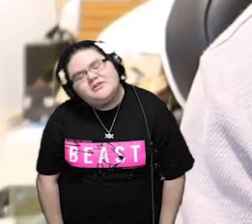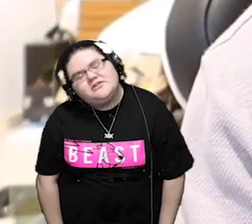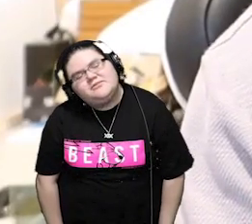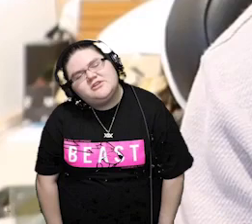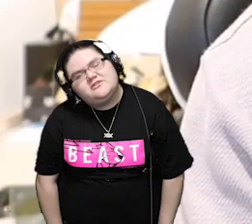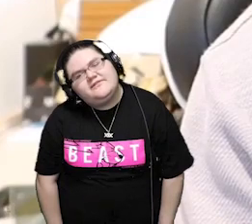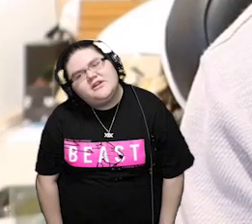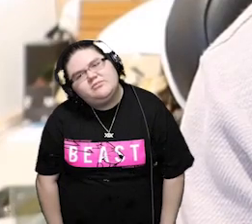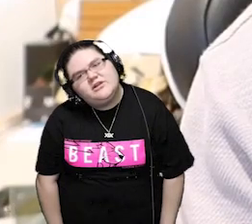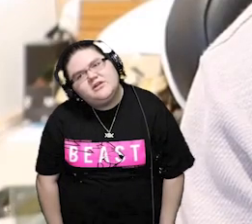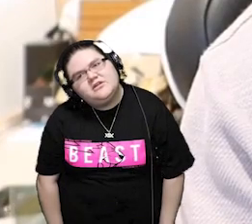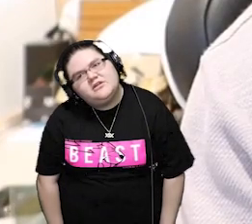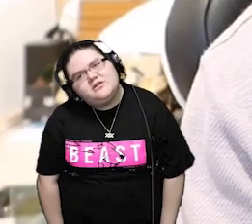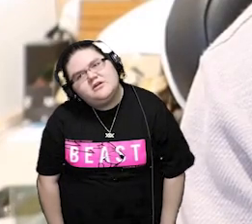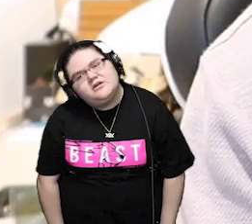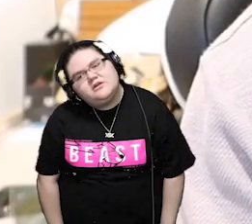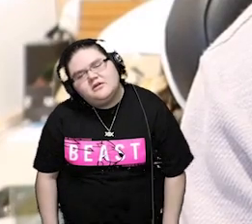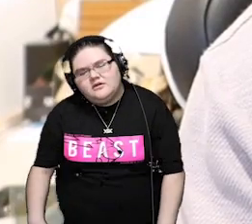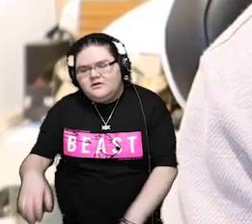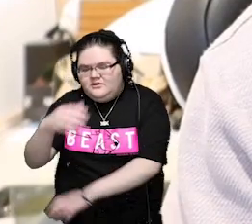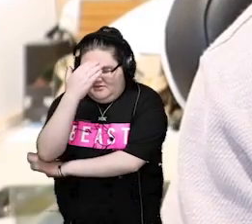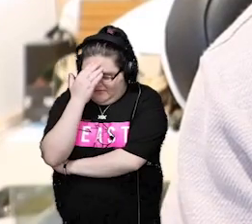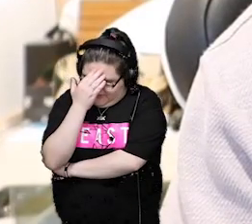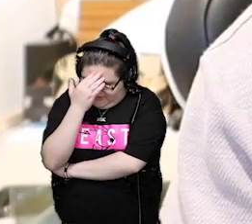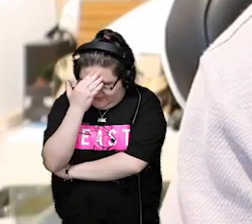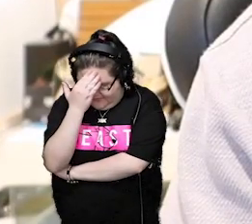Can I punch this bitch in the face, please?